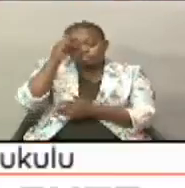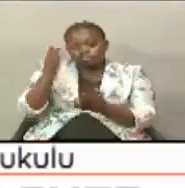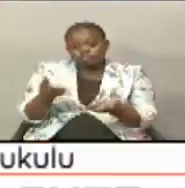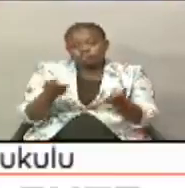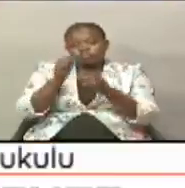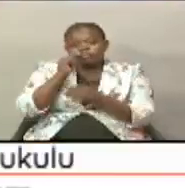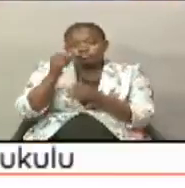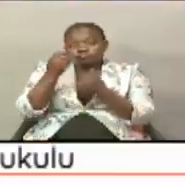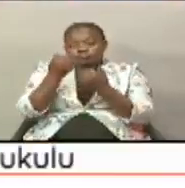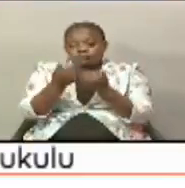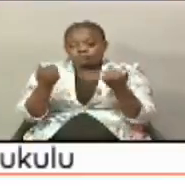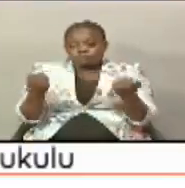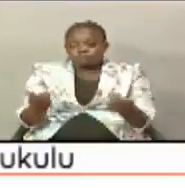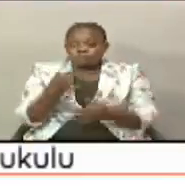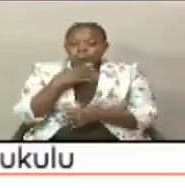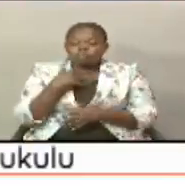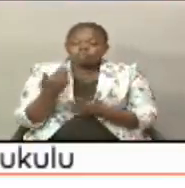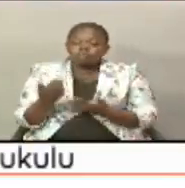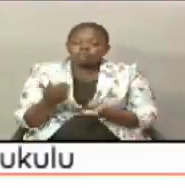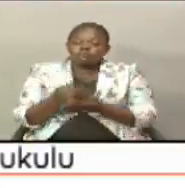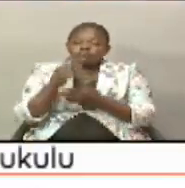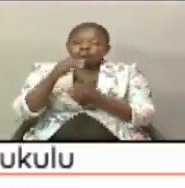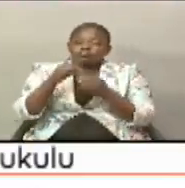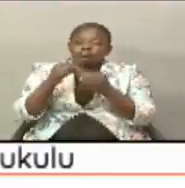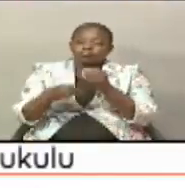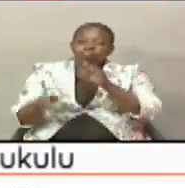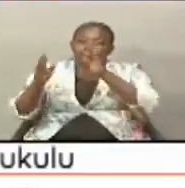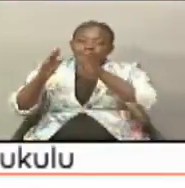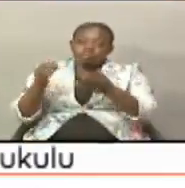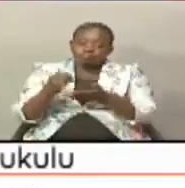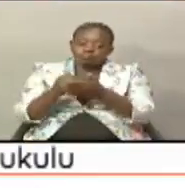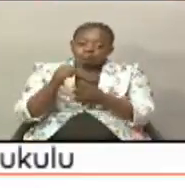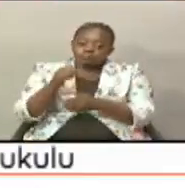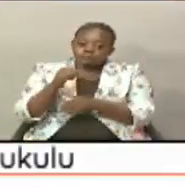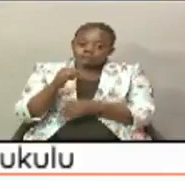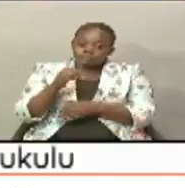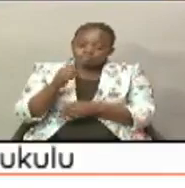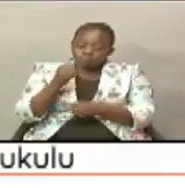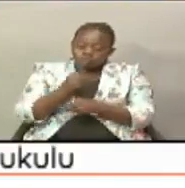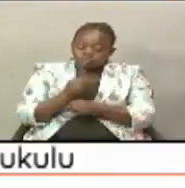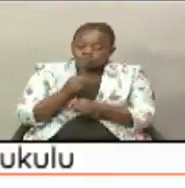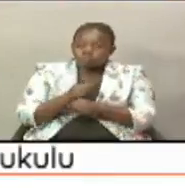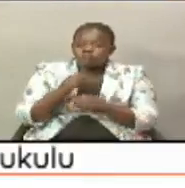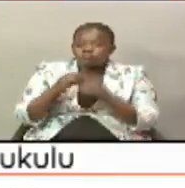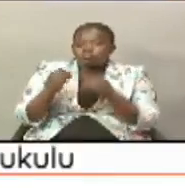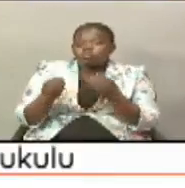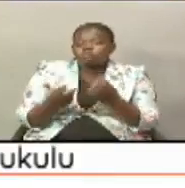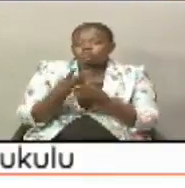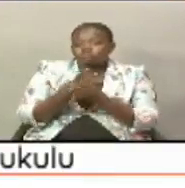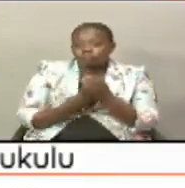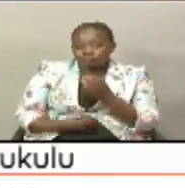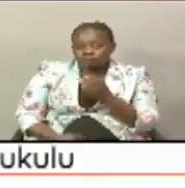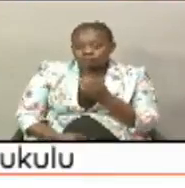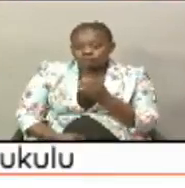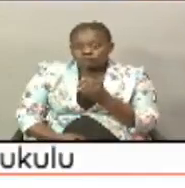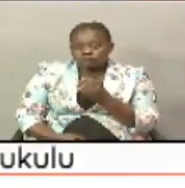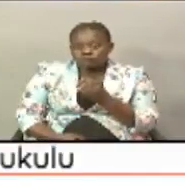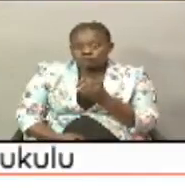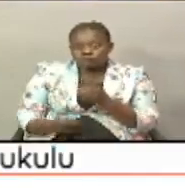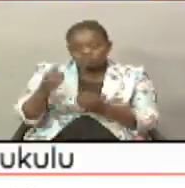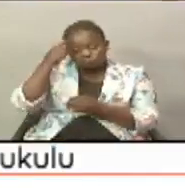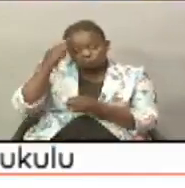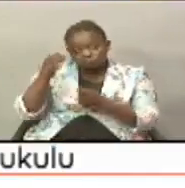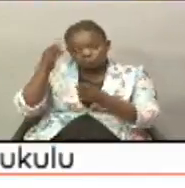want to help your child succeed, you must help him or her combine both for a brighter